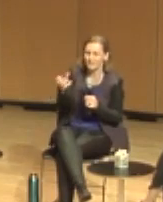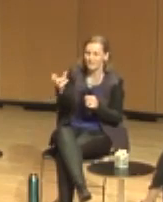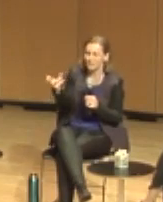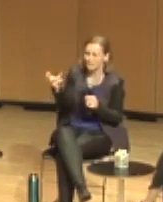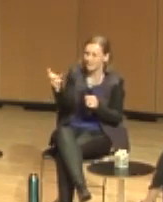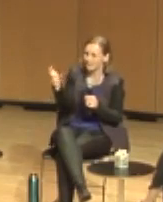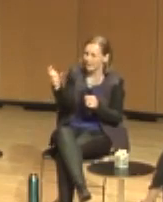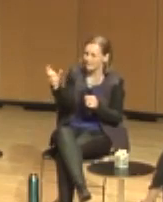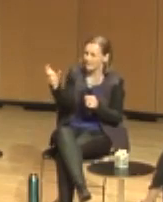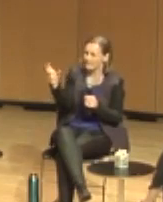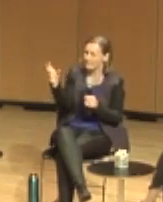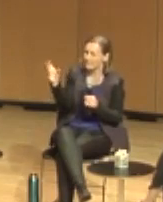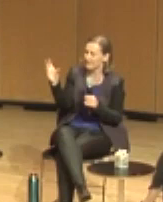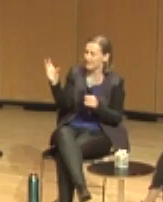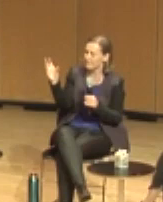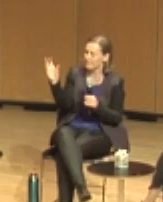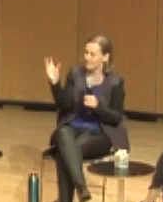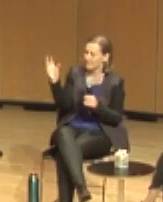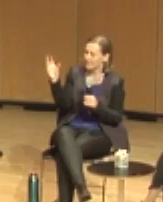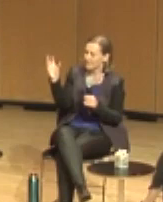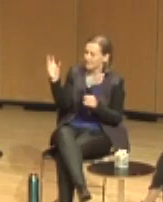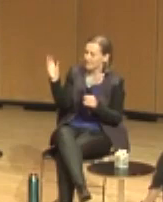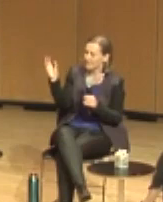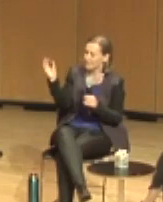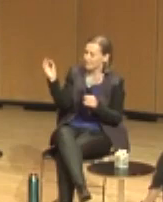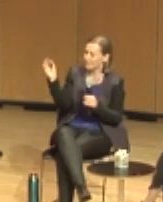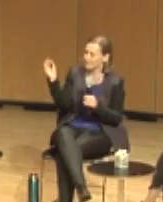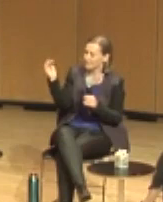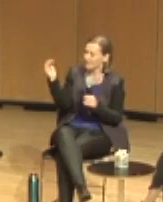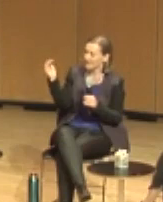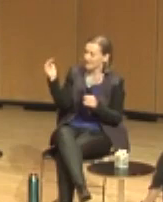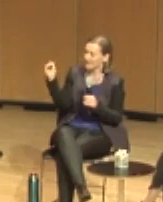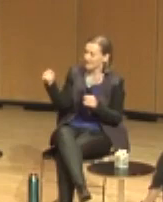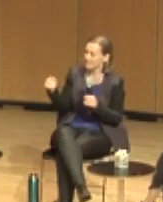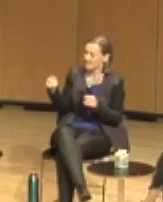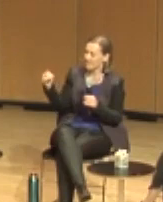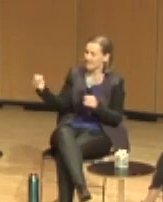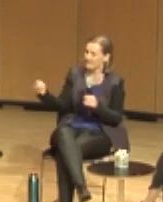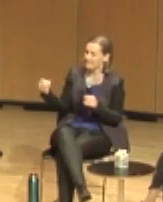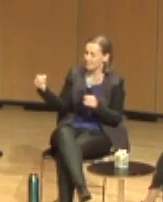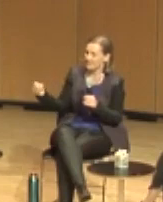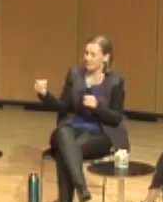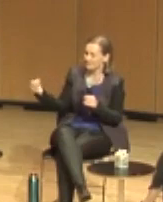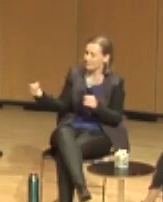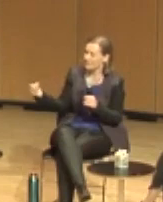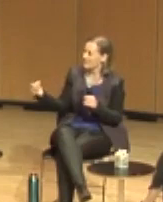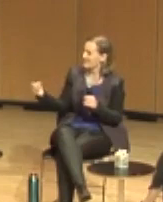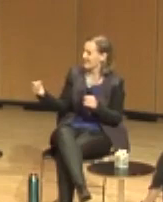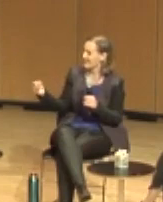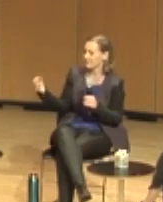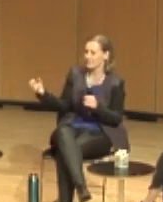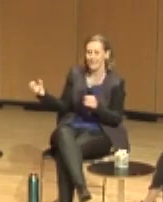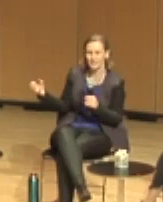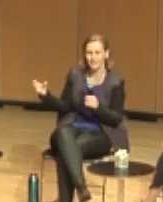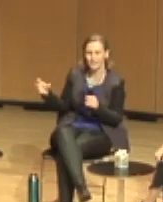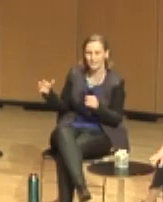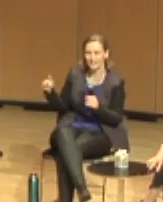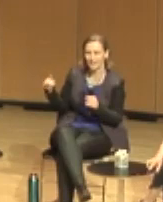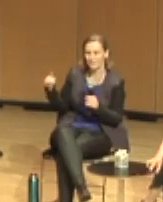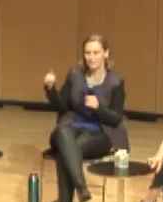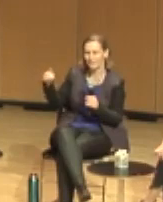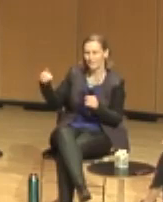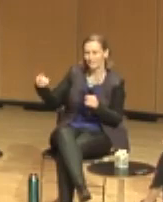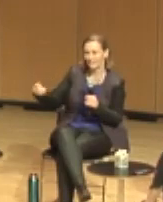written a little bit about this but um you know I think because of working on F's text for 10